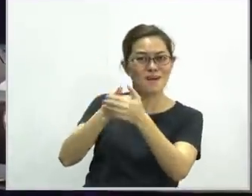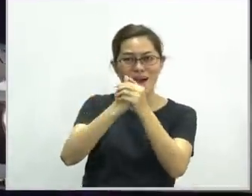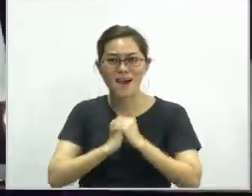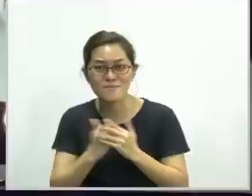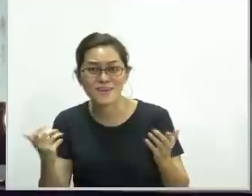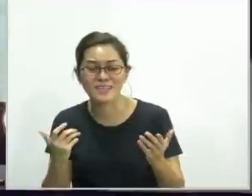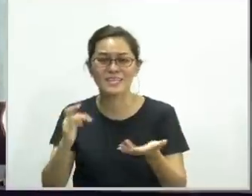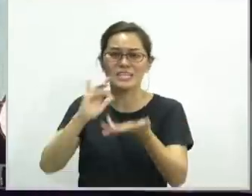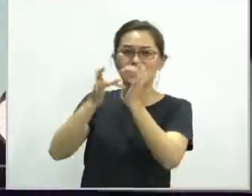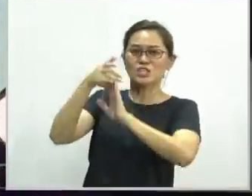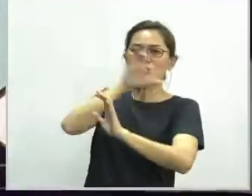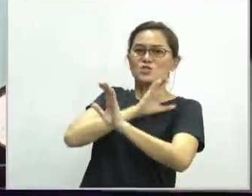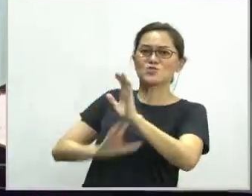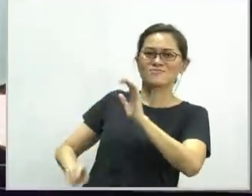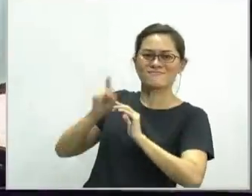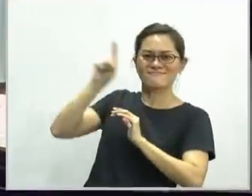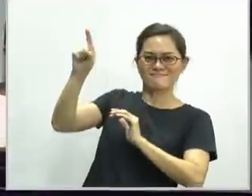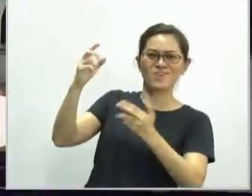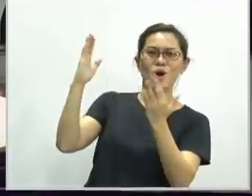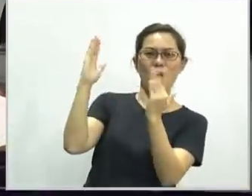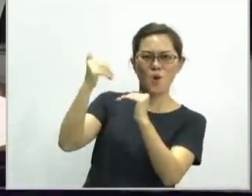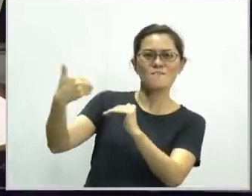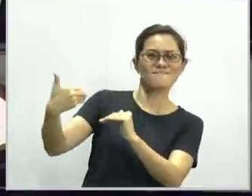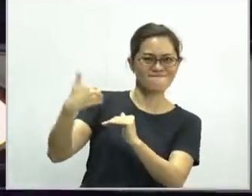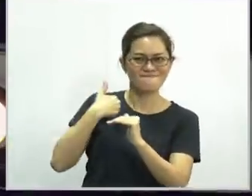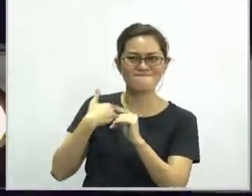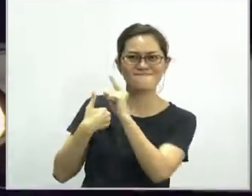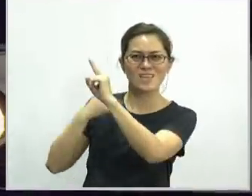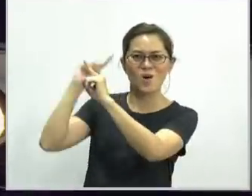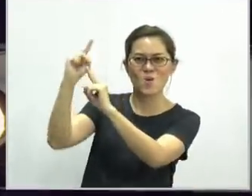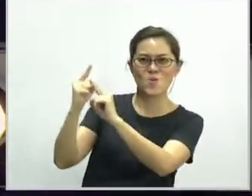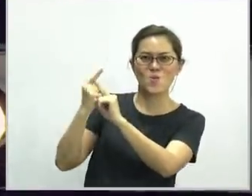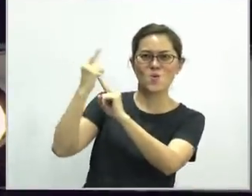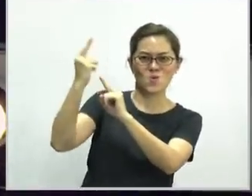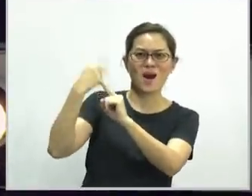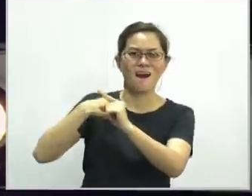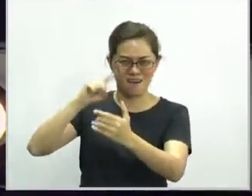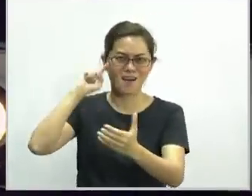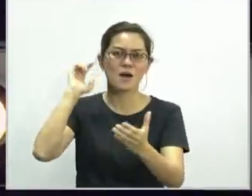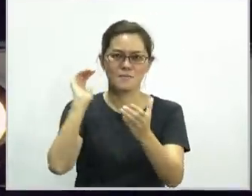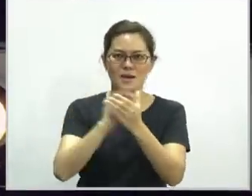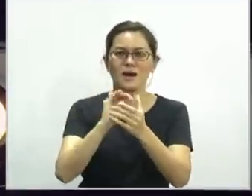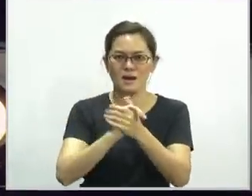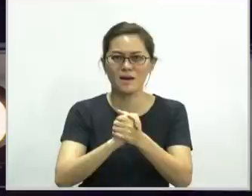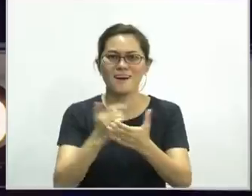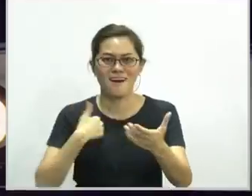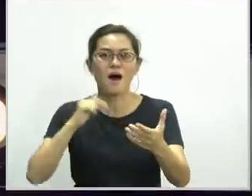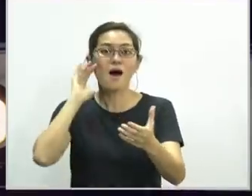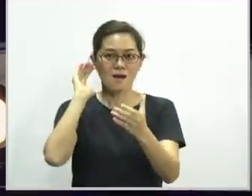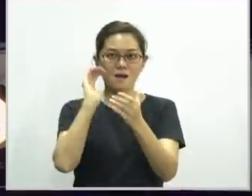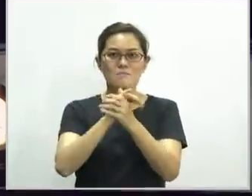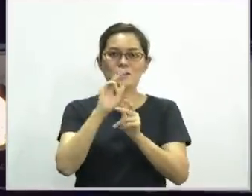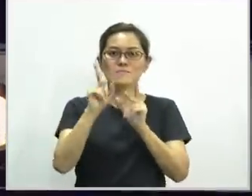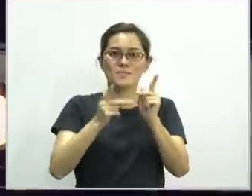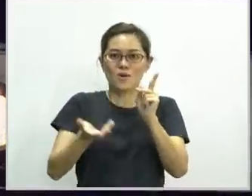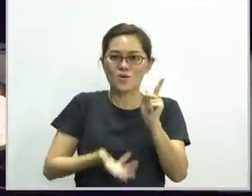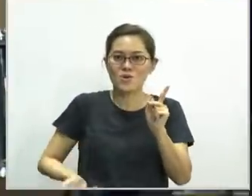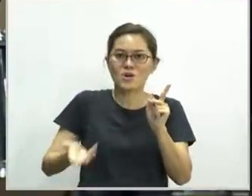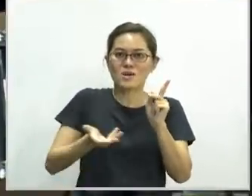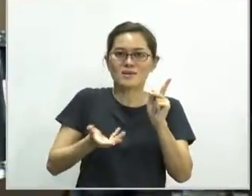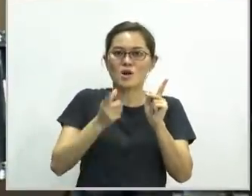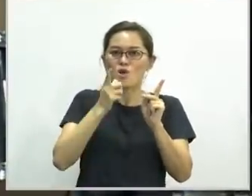in Jesus Christ, and He's the one and only. Yes. And I believe that there are people who are here who